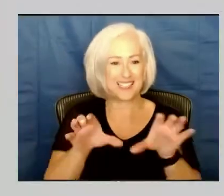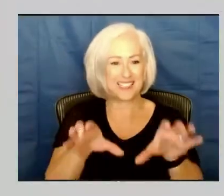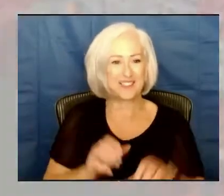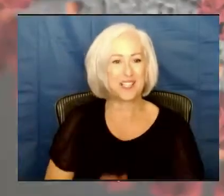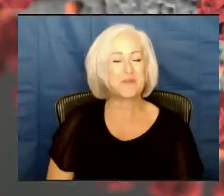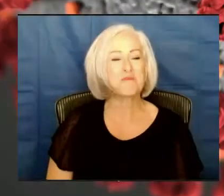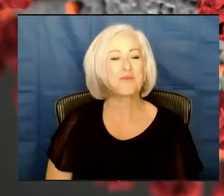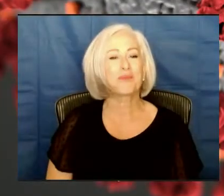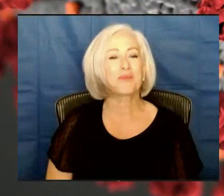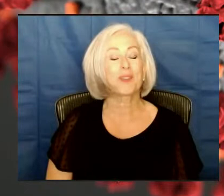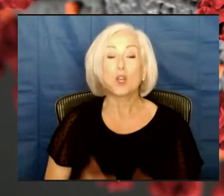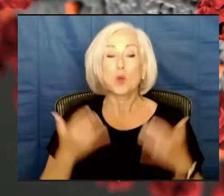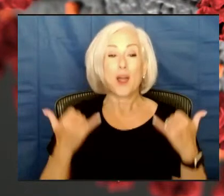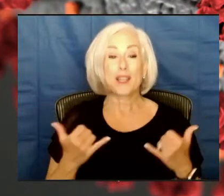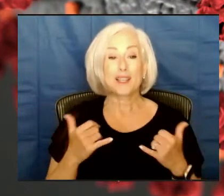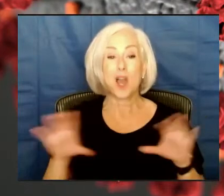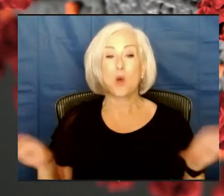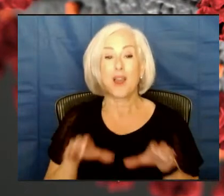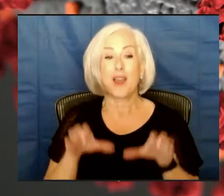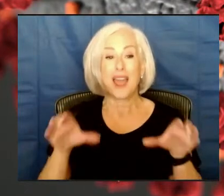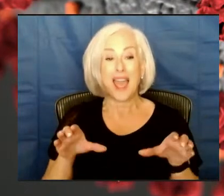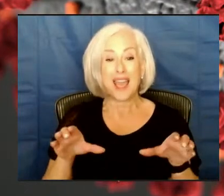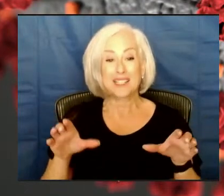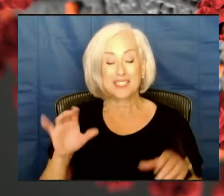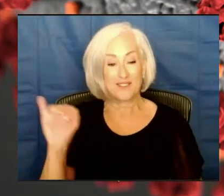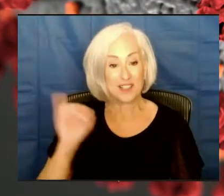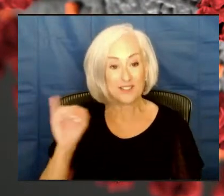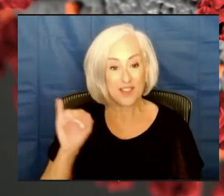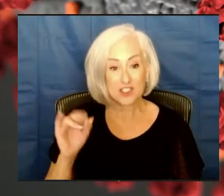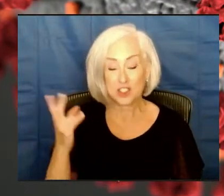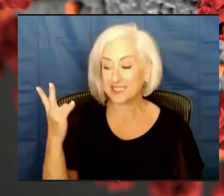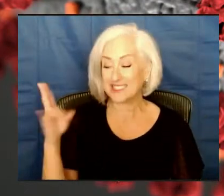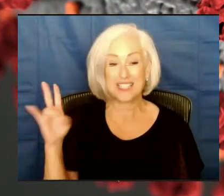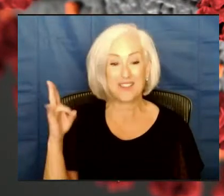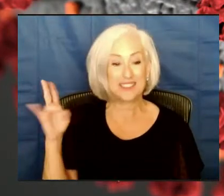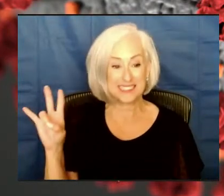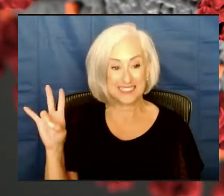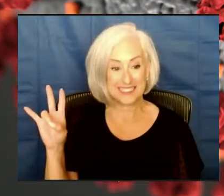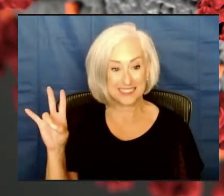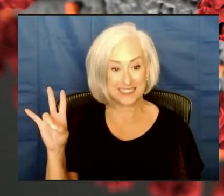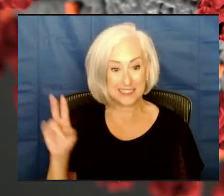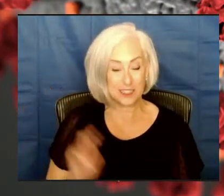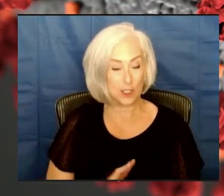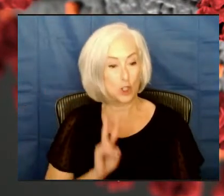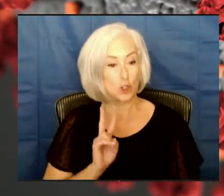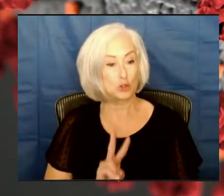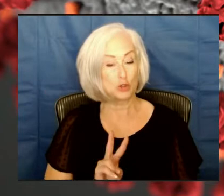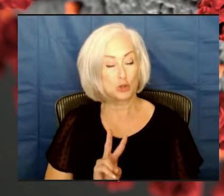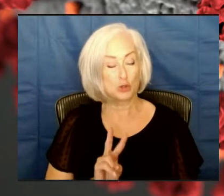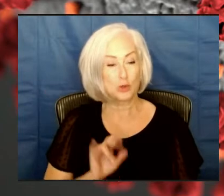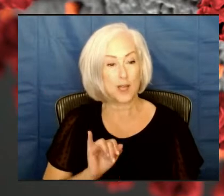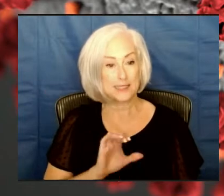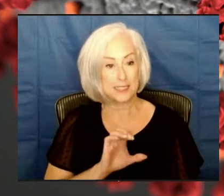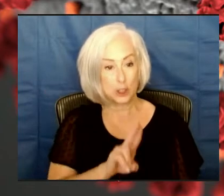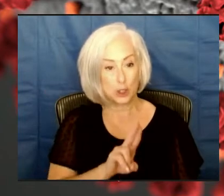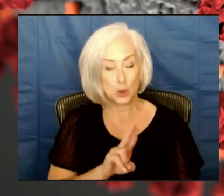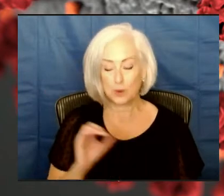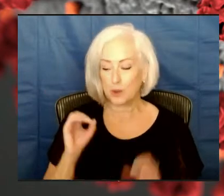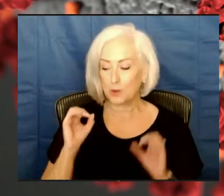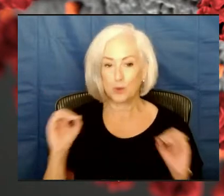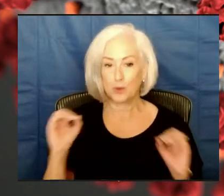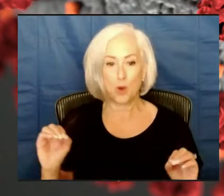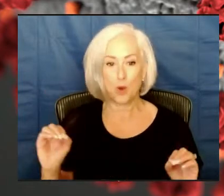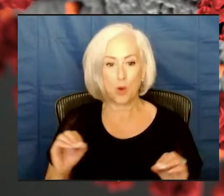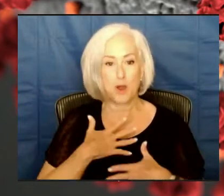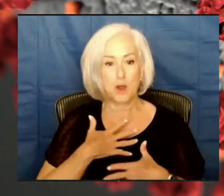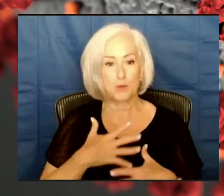now, the active infections in the health system are 17 active infections, 2 in the ICU, 0 on the ventilator, and 7 in that